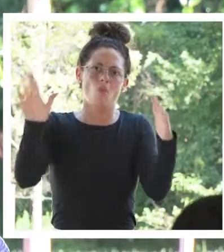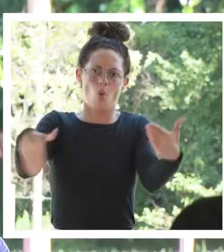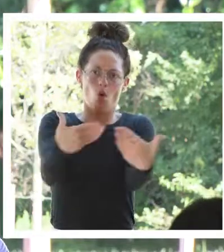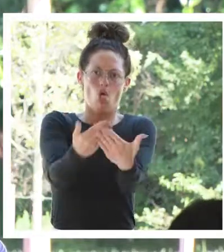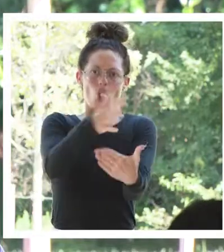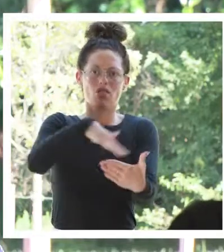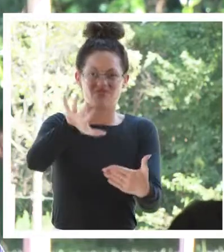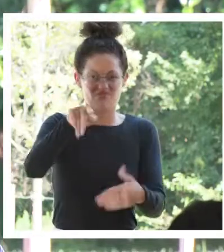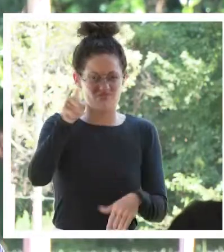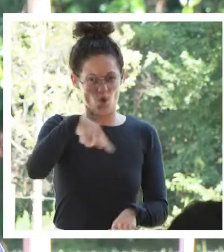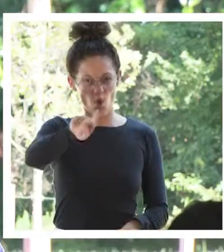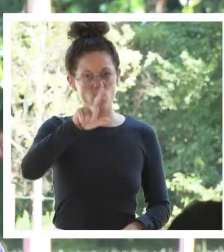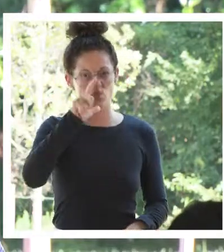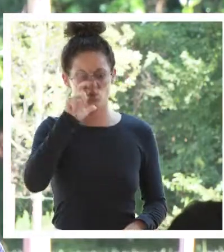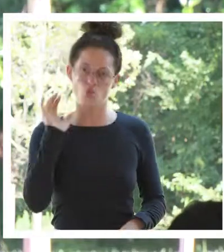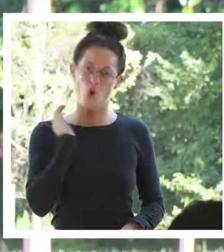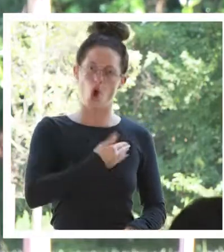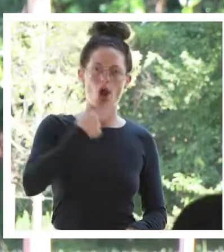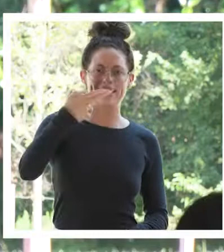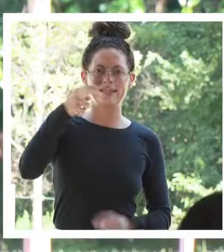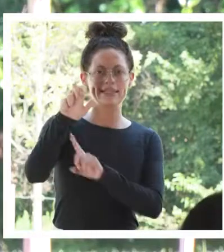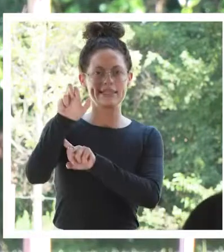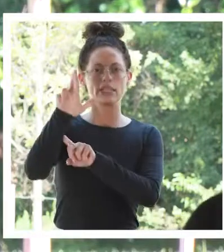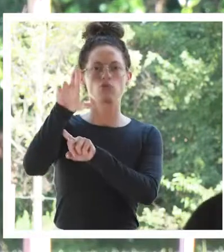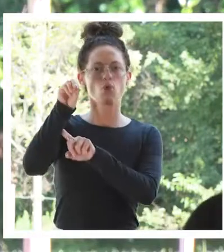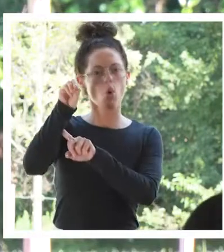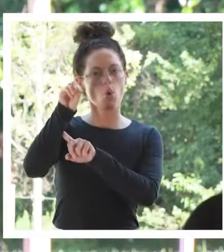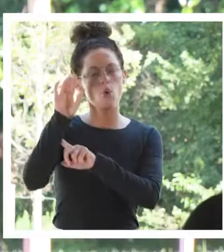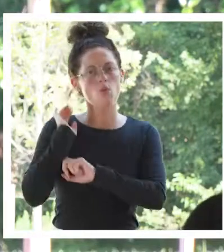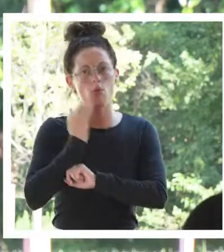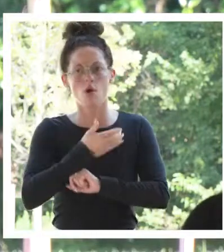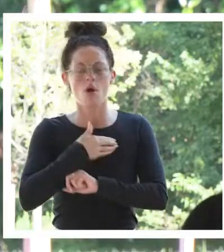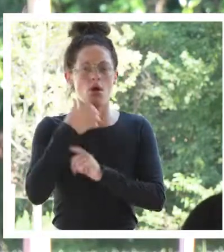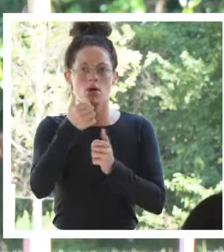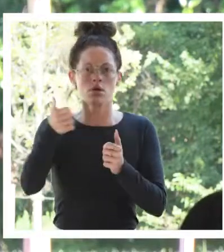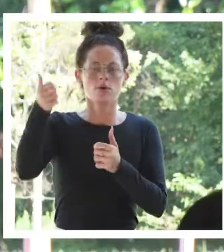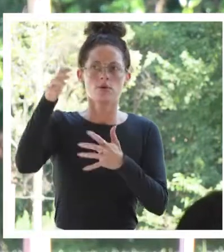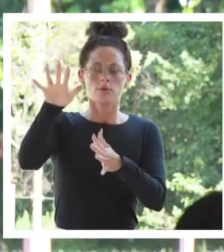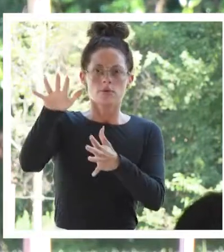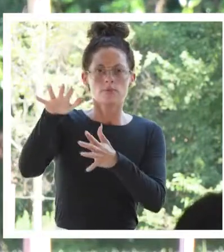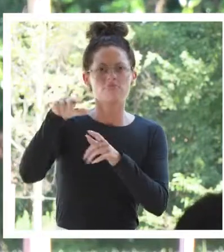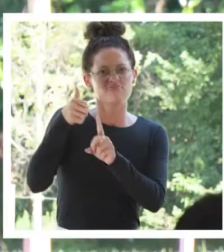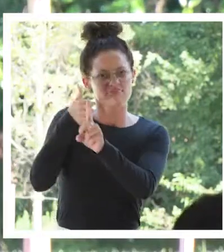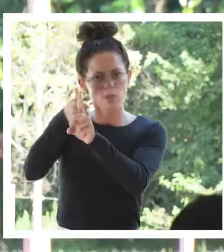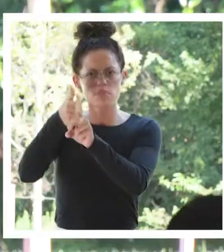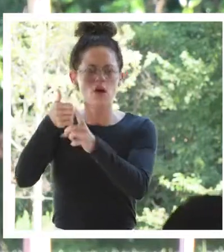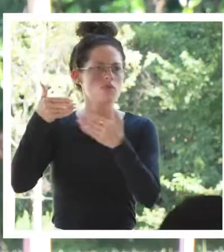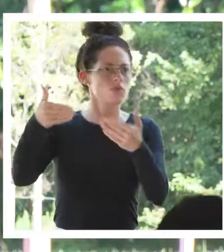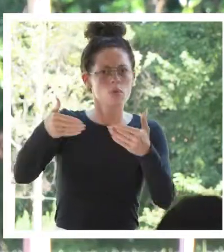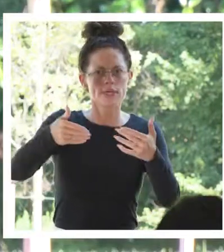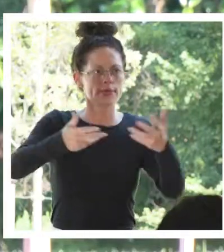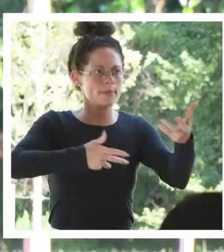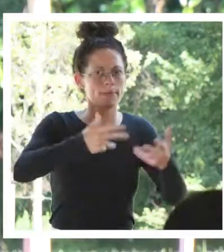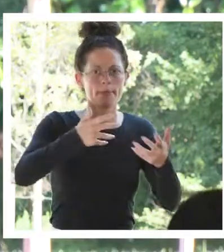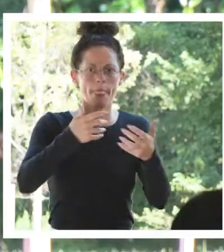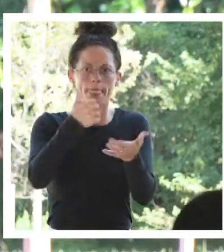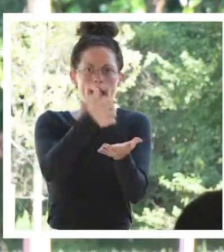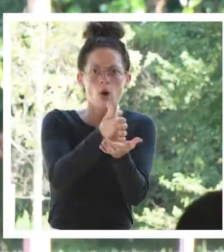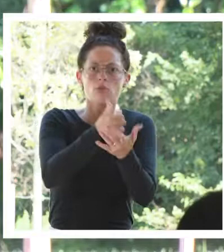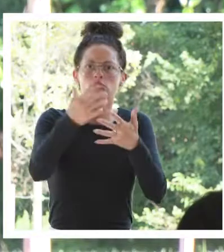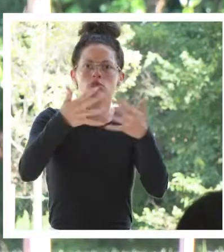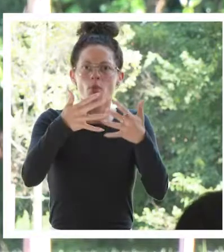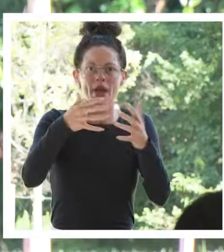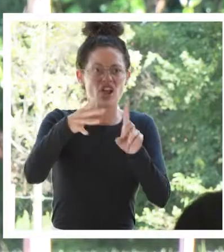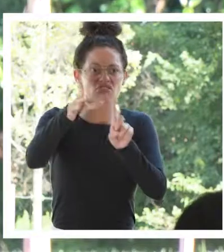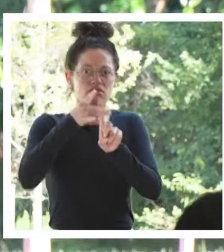our heroes, many of whom frequently put themselves in danger of exposure to the virus, but most profoundly,